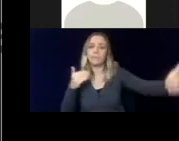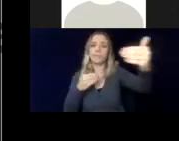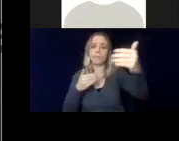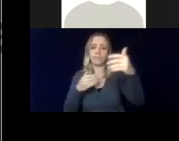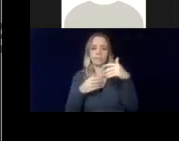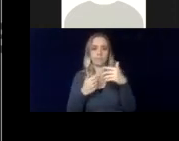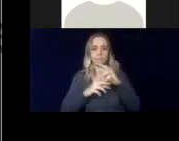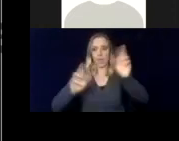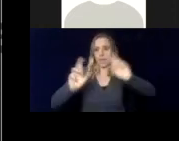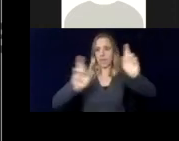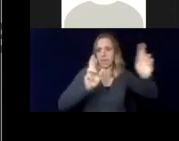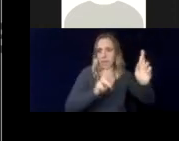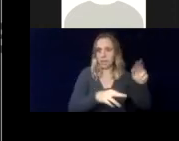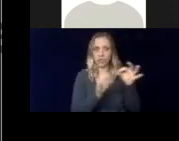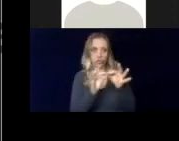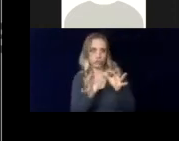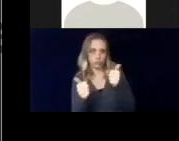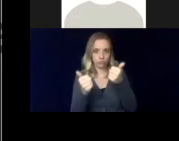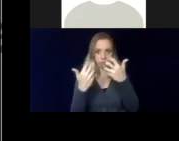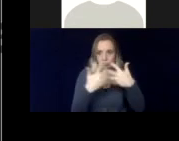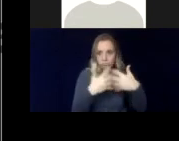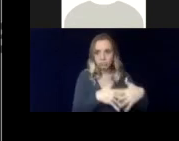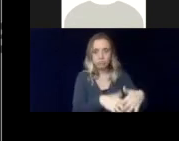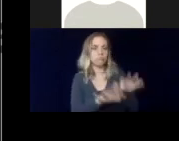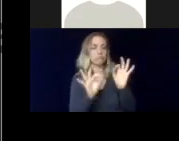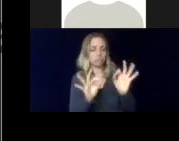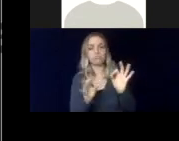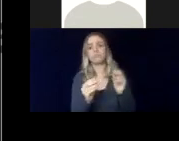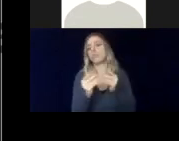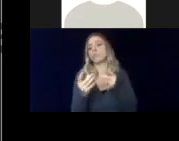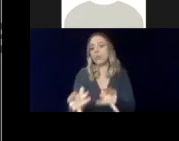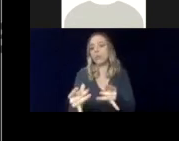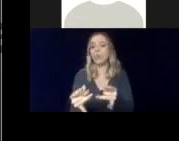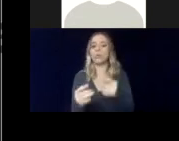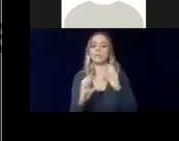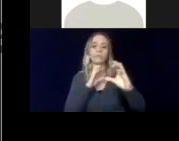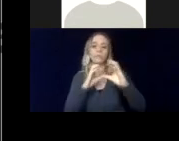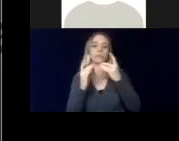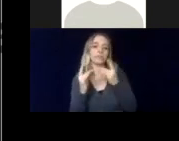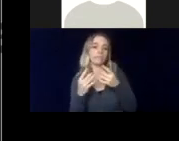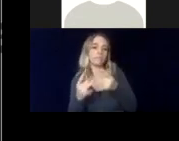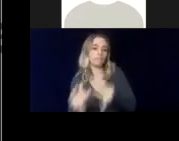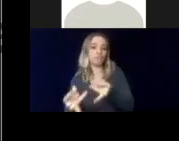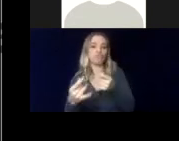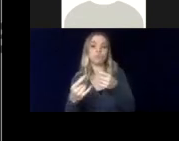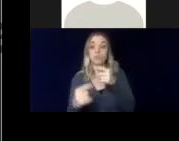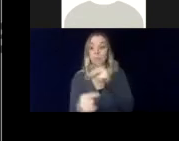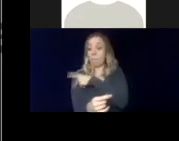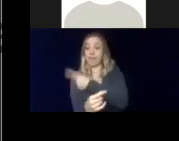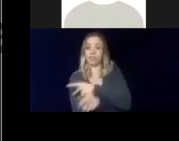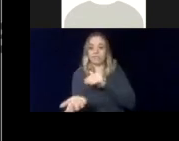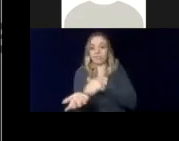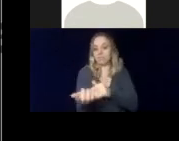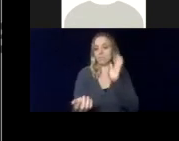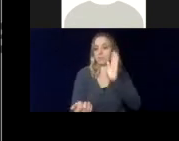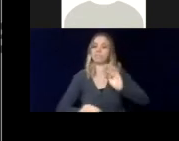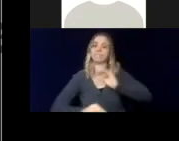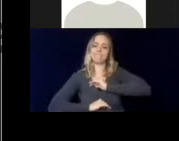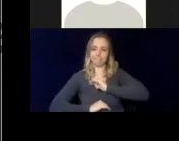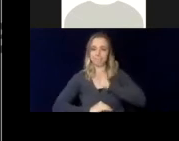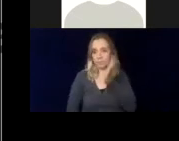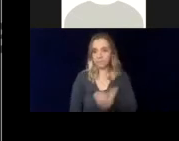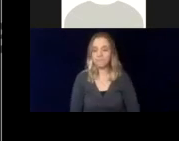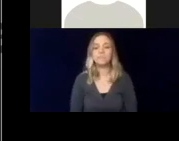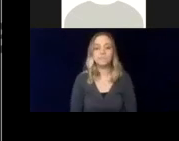everything more smooth and will allow not only the patient and the provider to be happier too. And